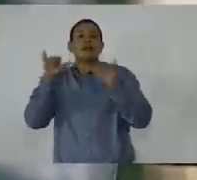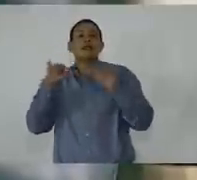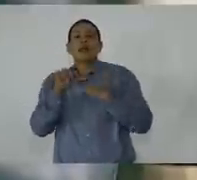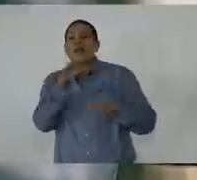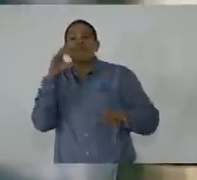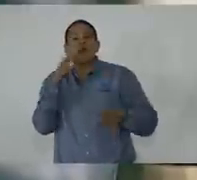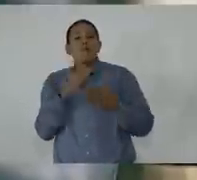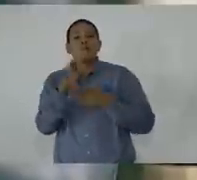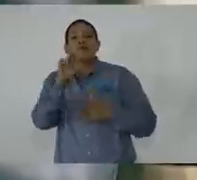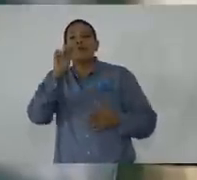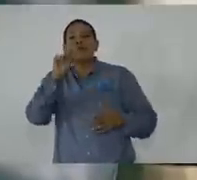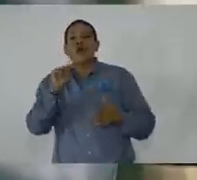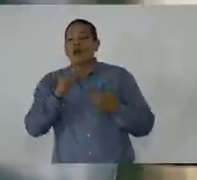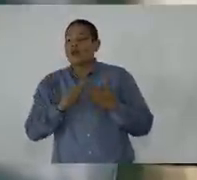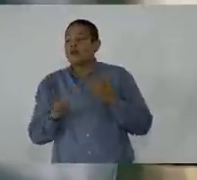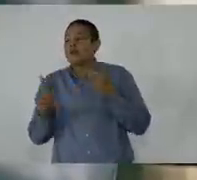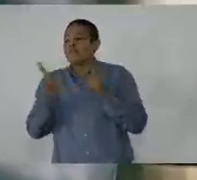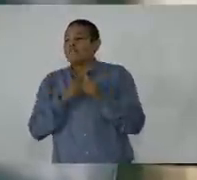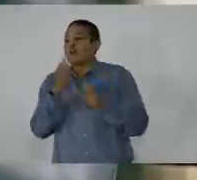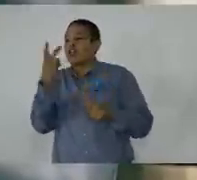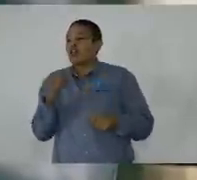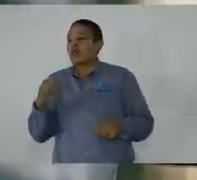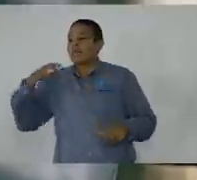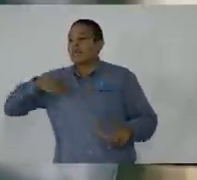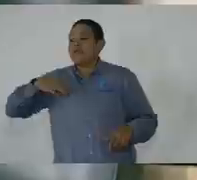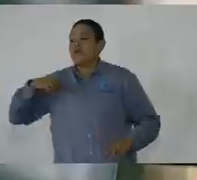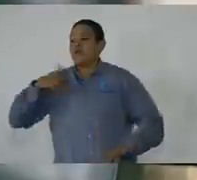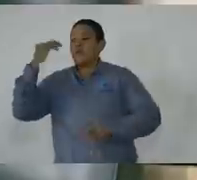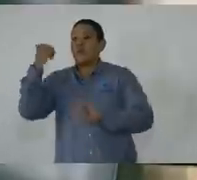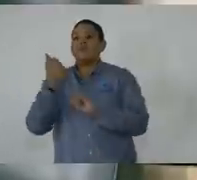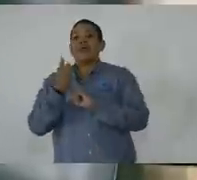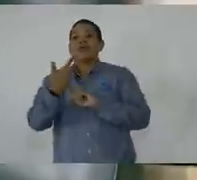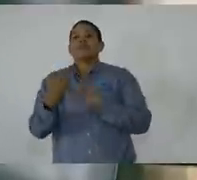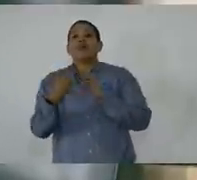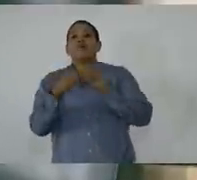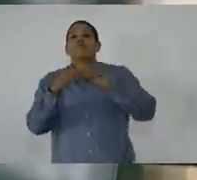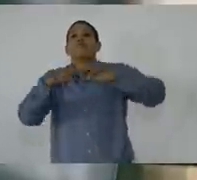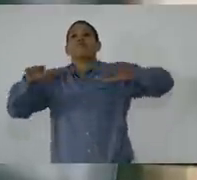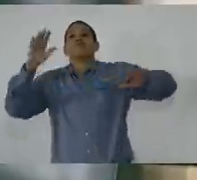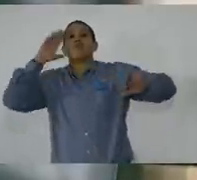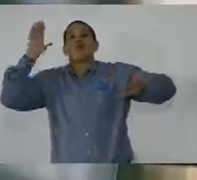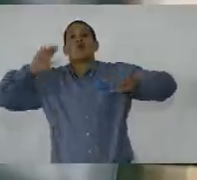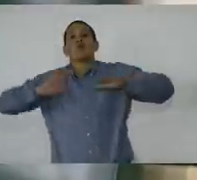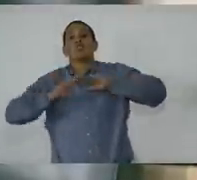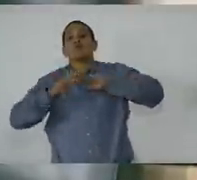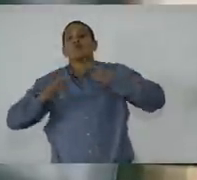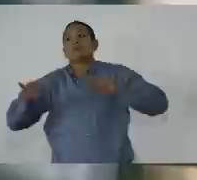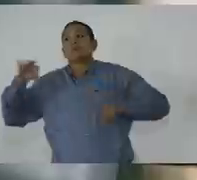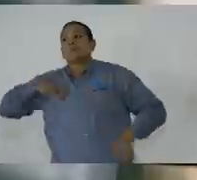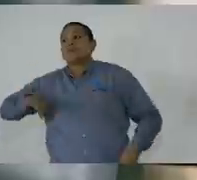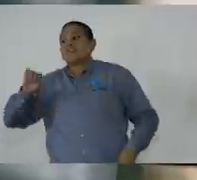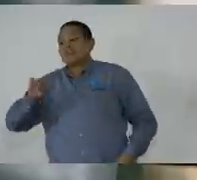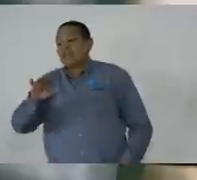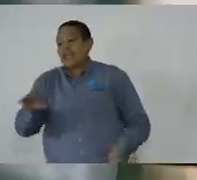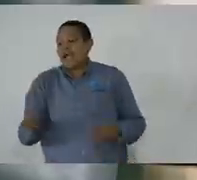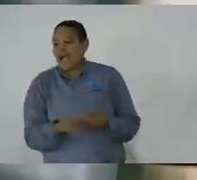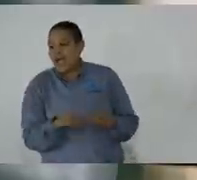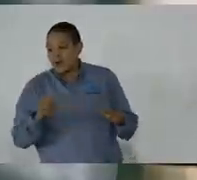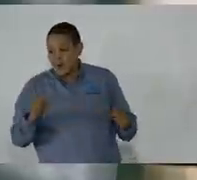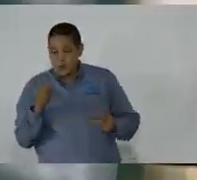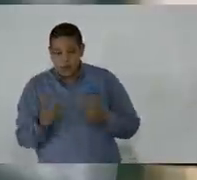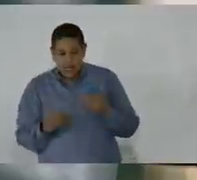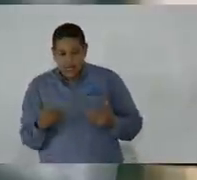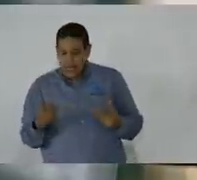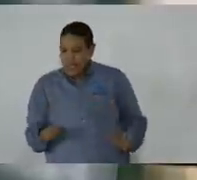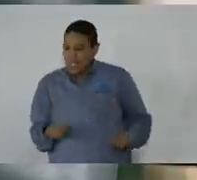through RADA on a first-come benefit, and we're hoping to expand that so all Jamaicans can participate. Madam Speaker, let's move quickly. A